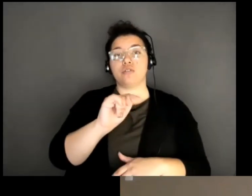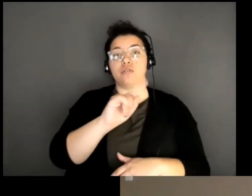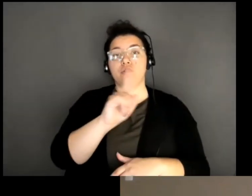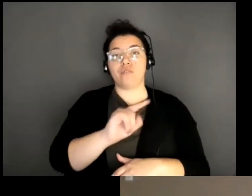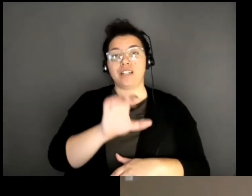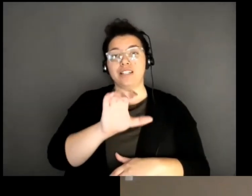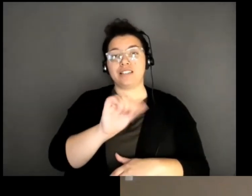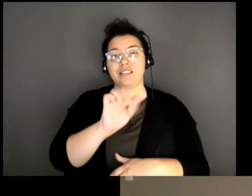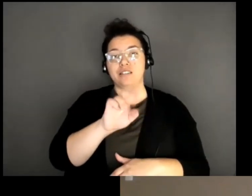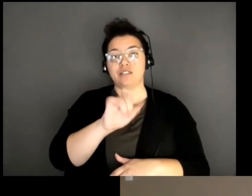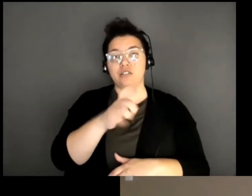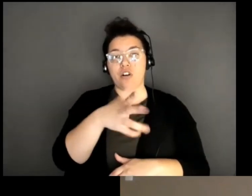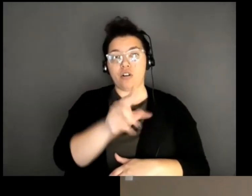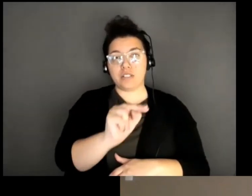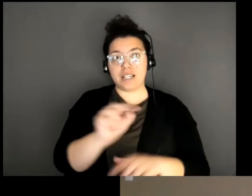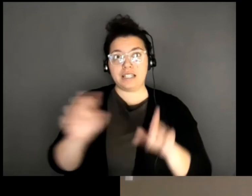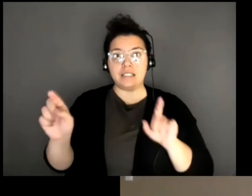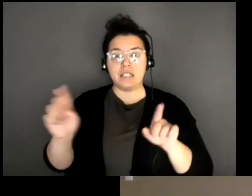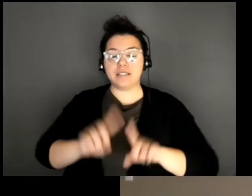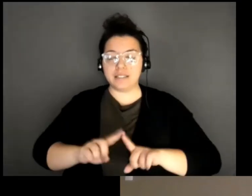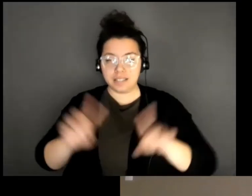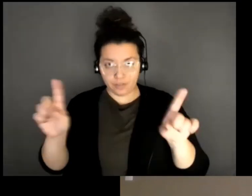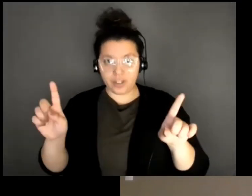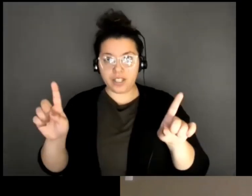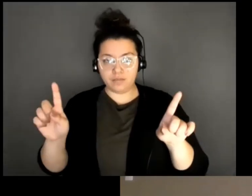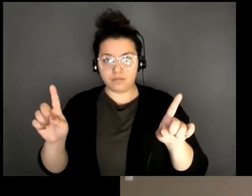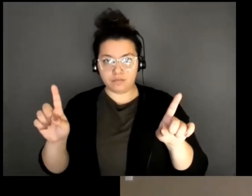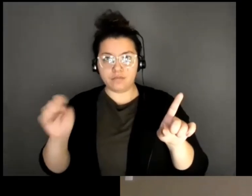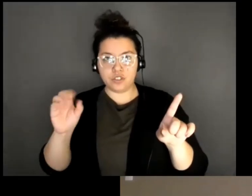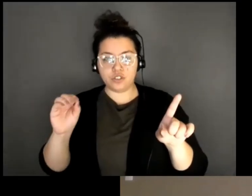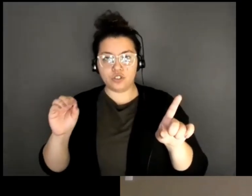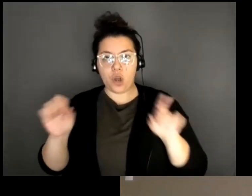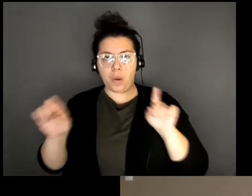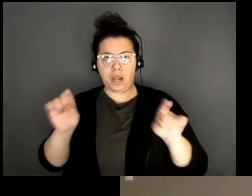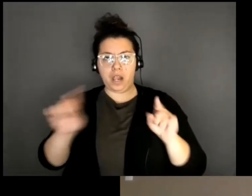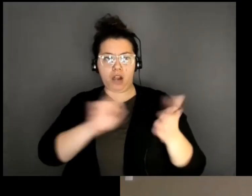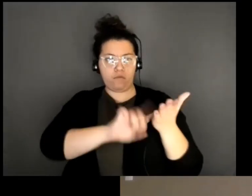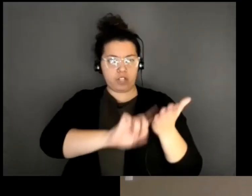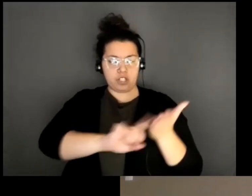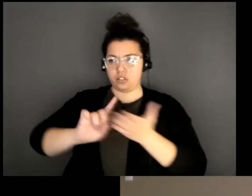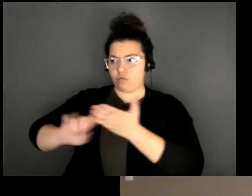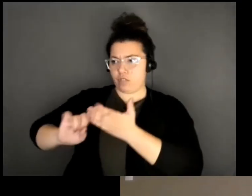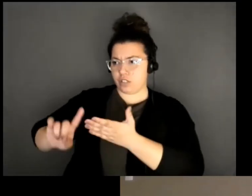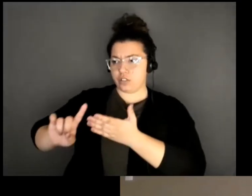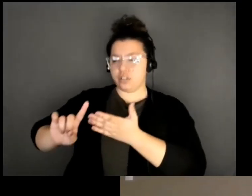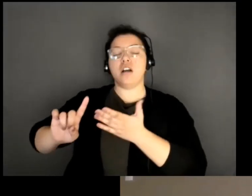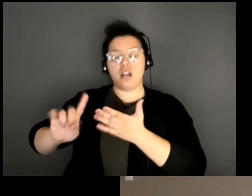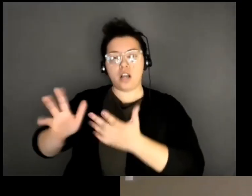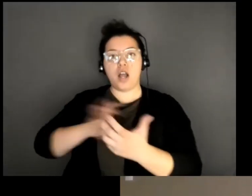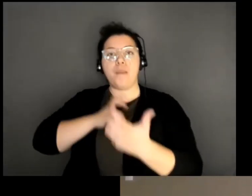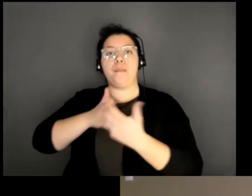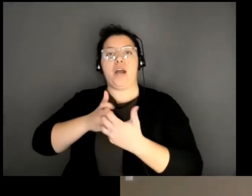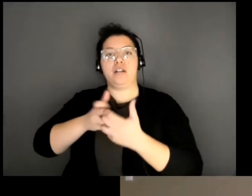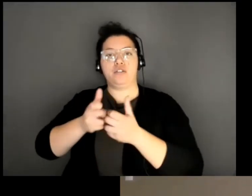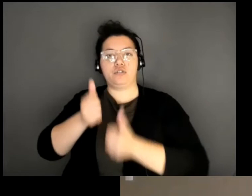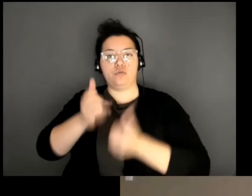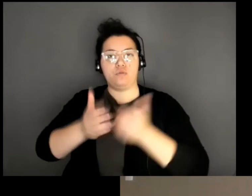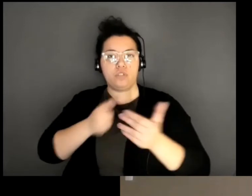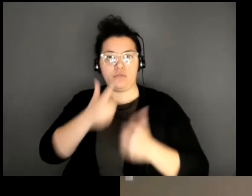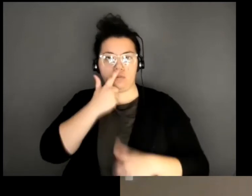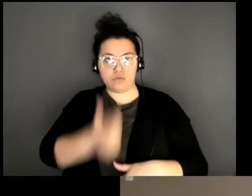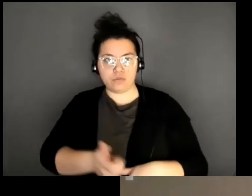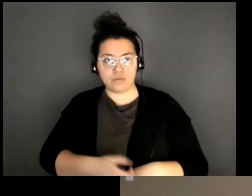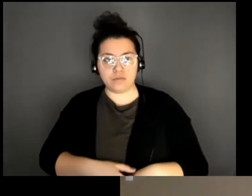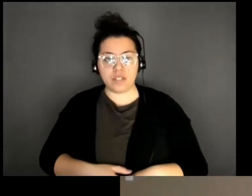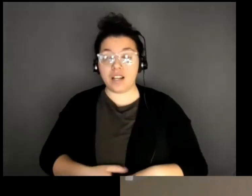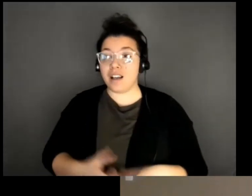of a company you're going to look for, and make sure you represent that brand in the way that you dress and in the way that you speak. How many hotel brands did he just